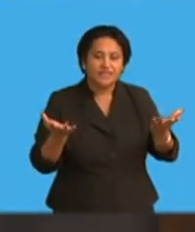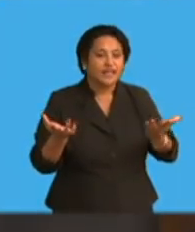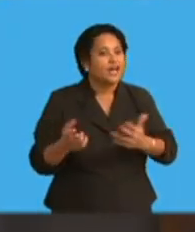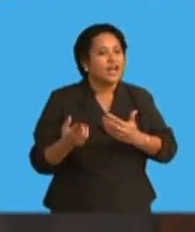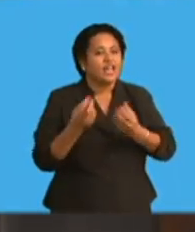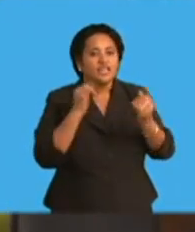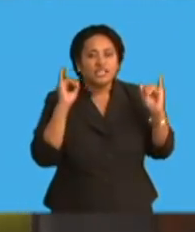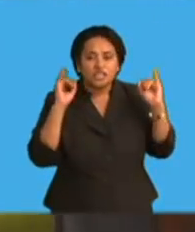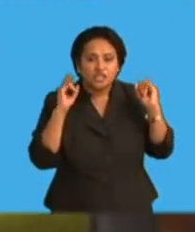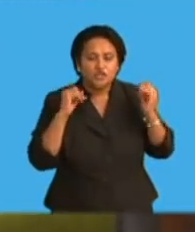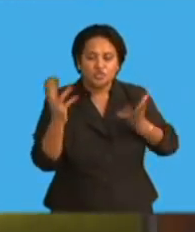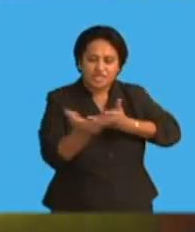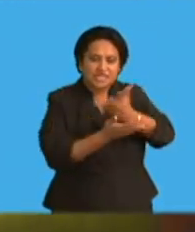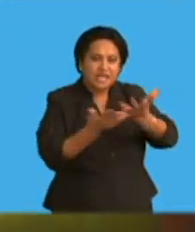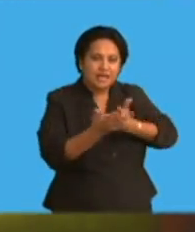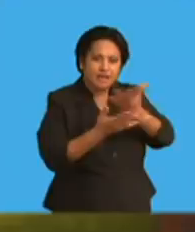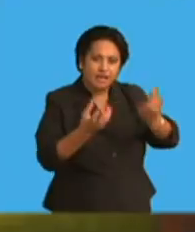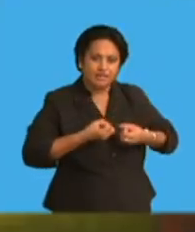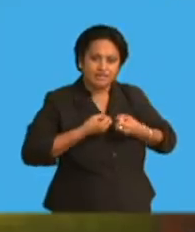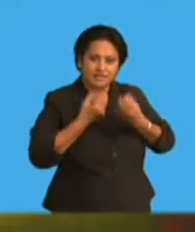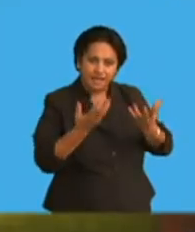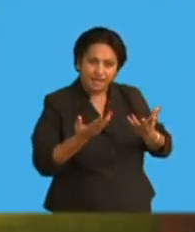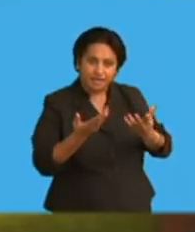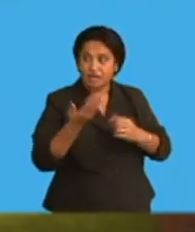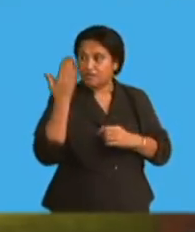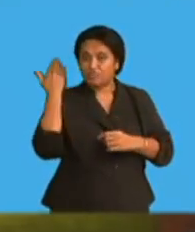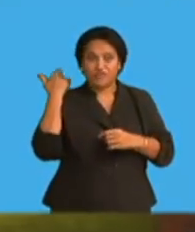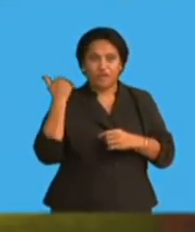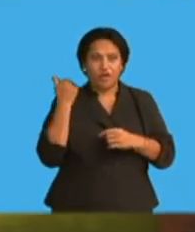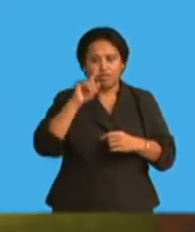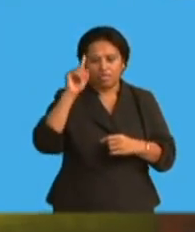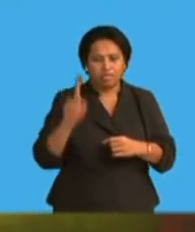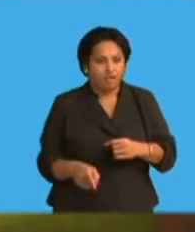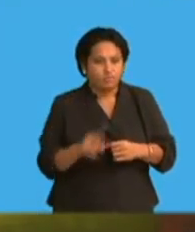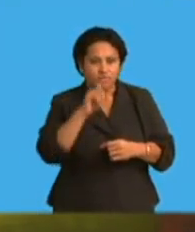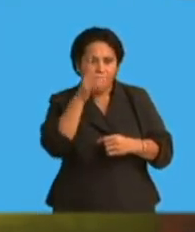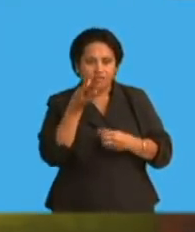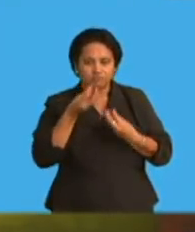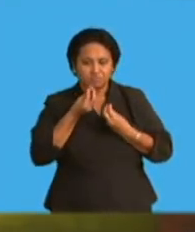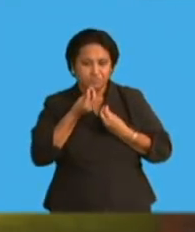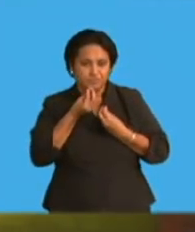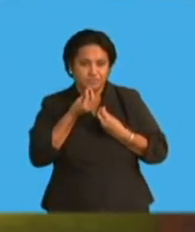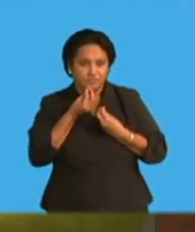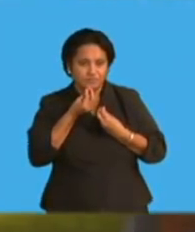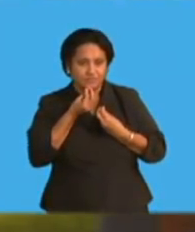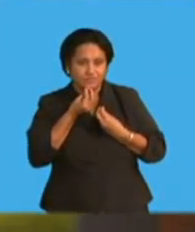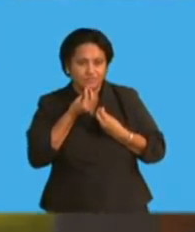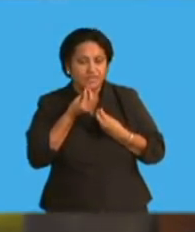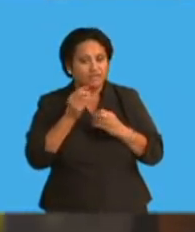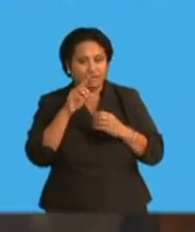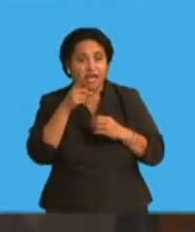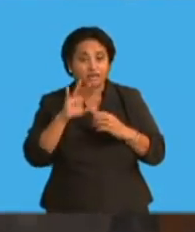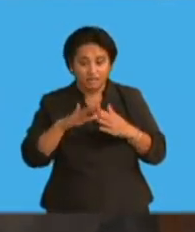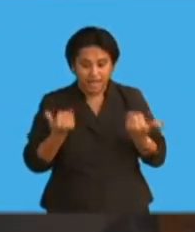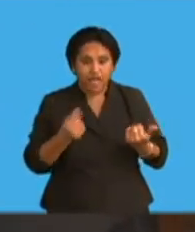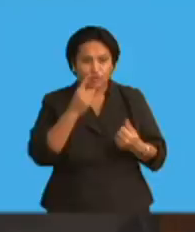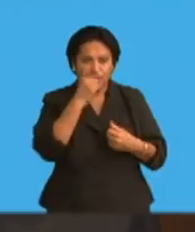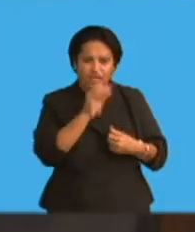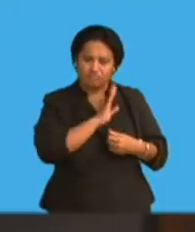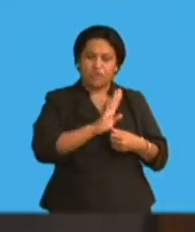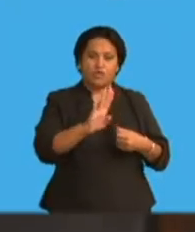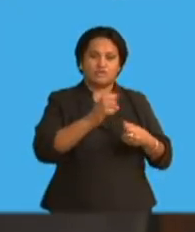it. And that as a result, Madam Speaker, was holding our country back. We are able to now air out issues